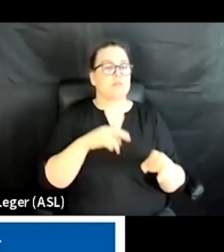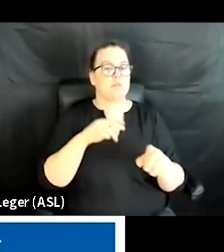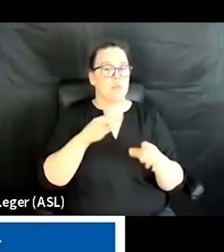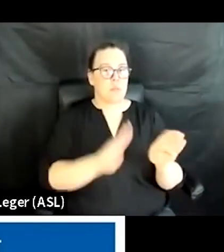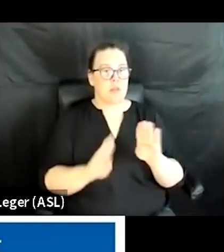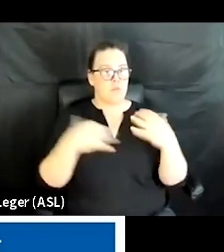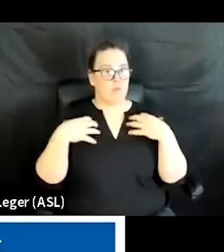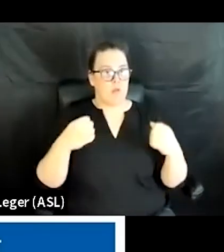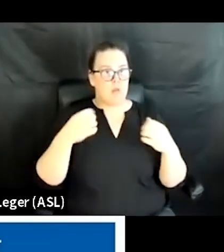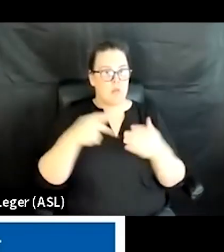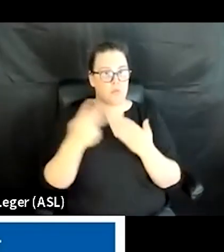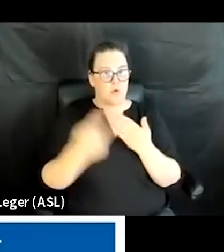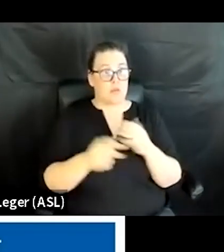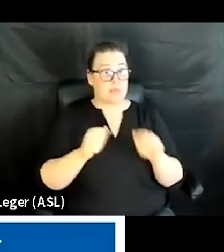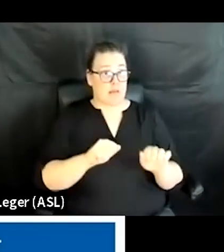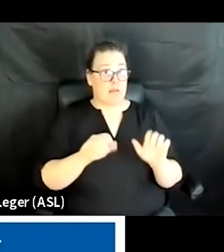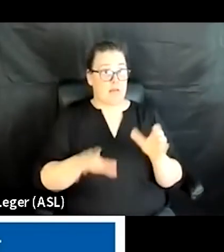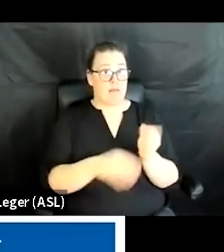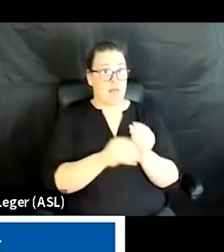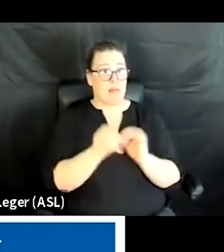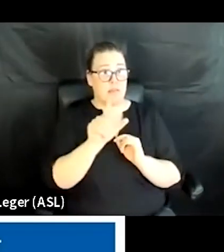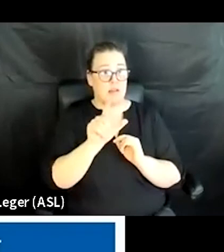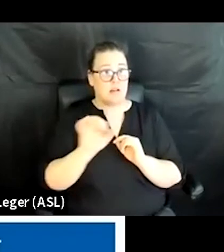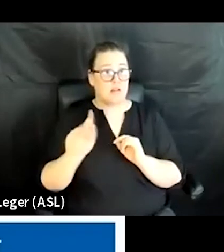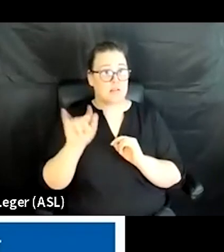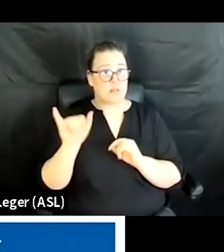I can include links to the specific bills as well.